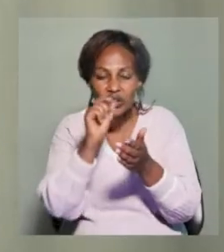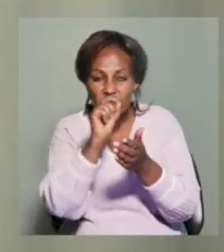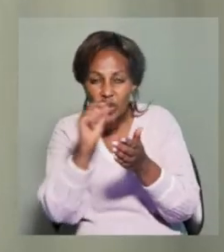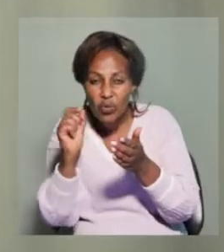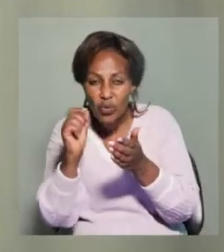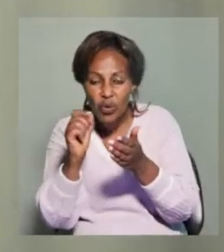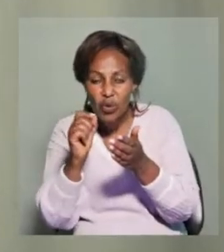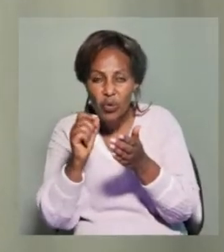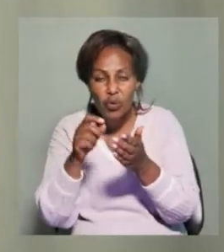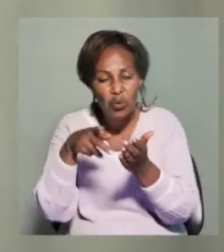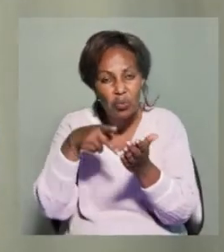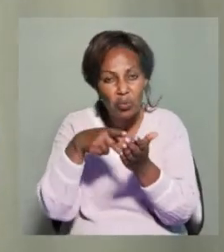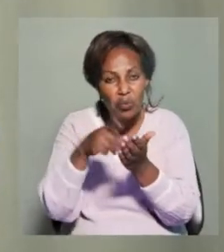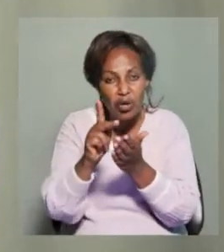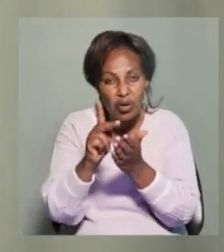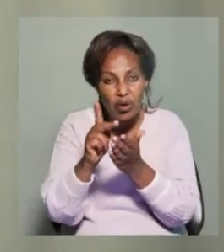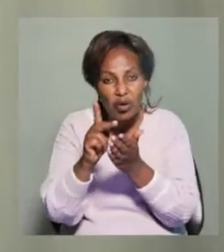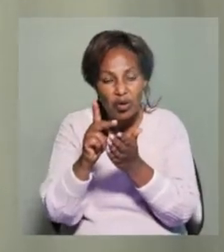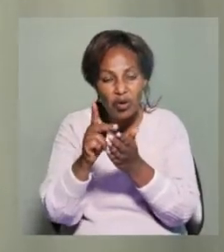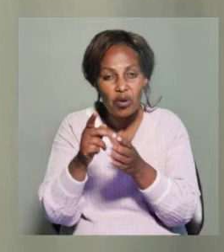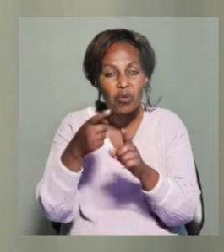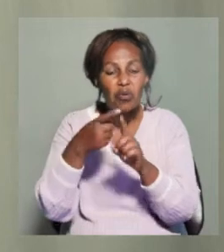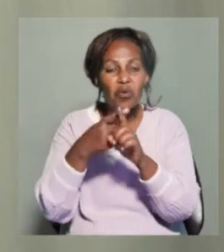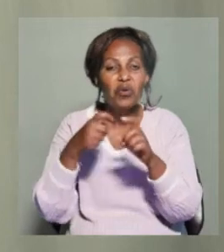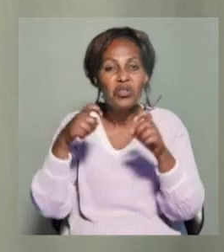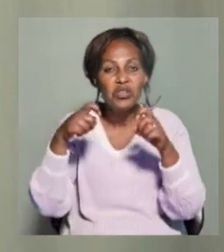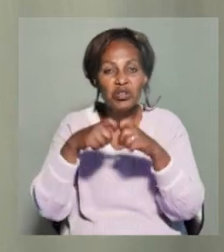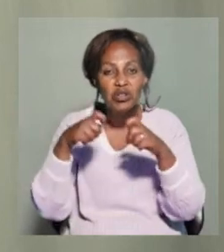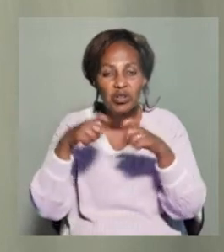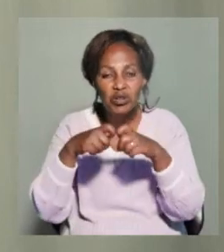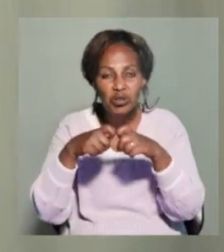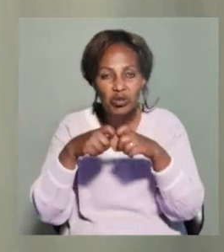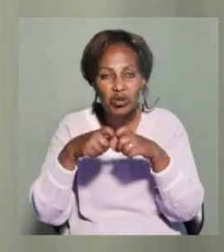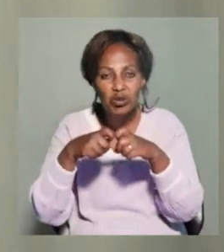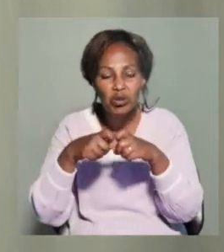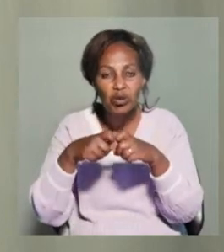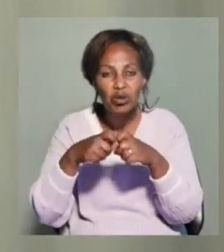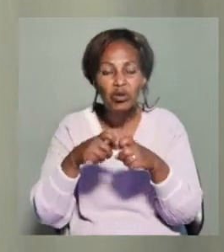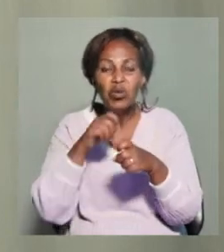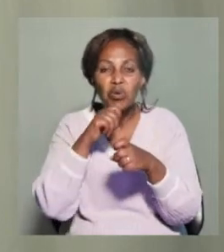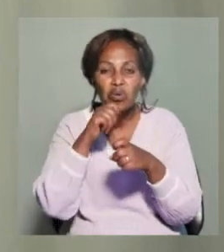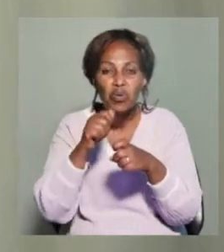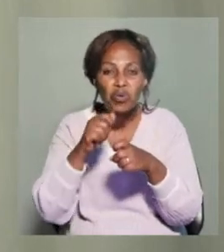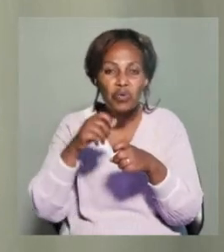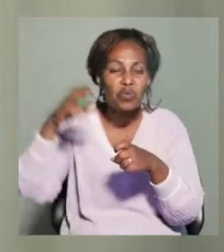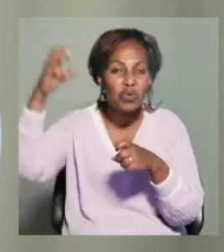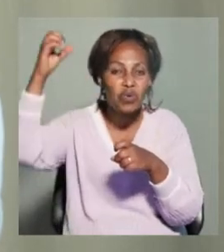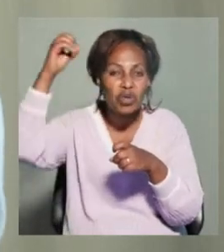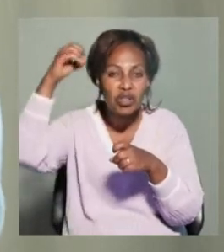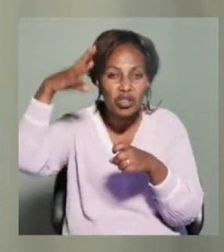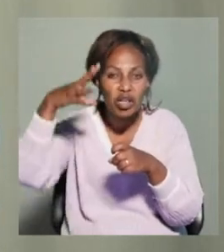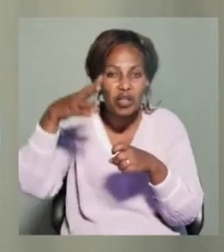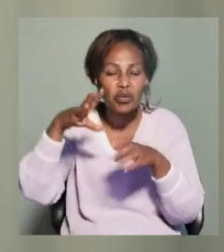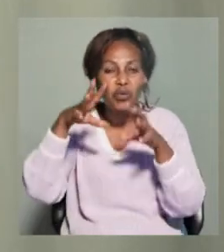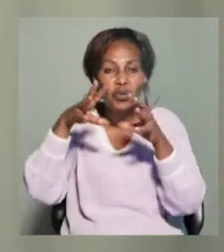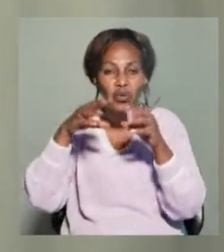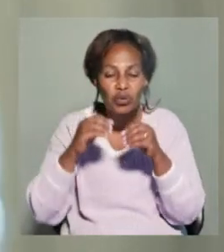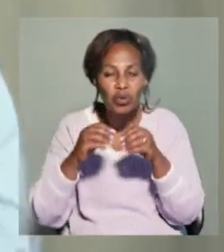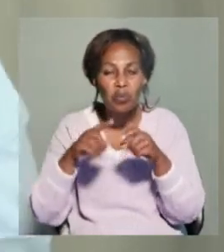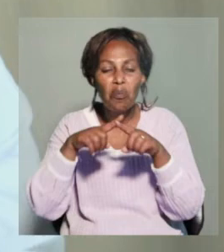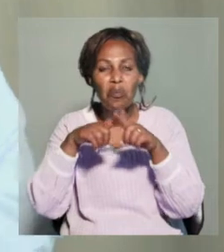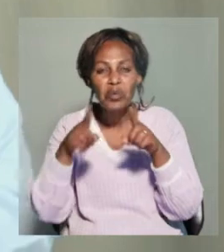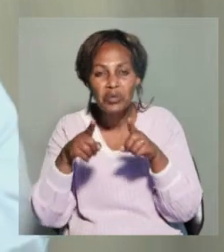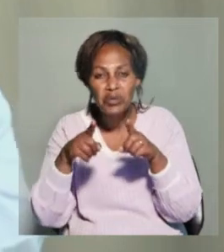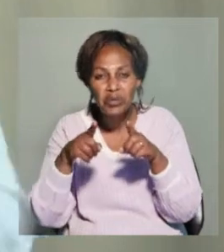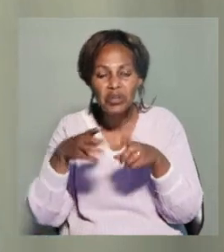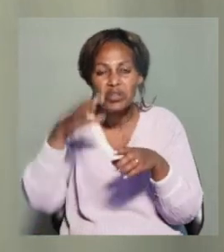for electrical energy cost, not for the light we got, but for the heat wasted into